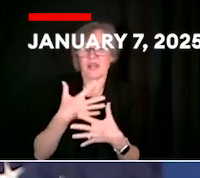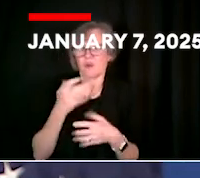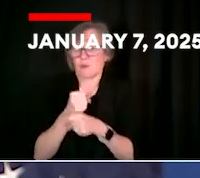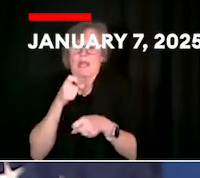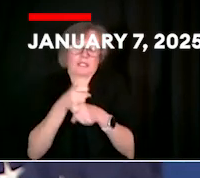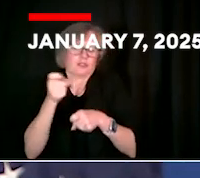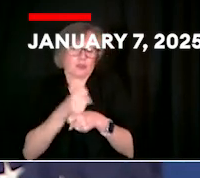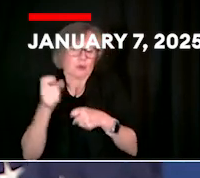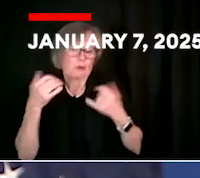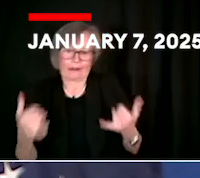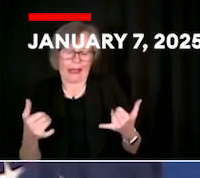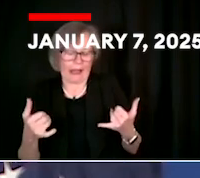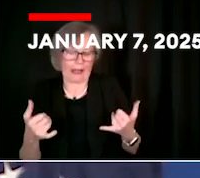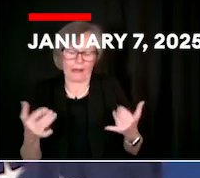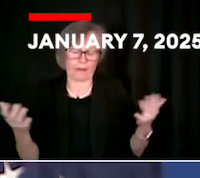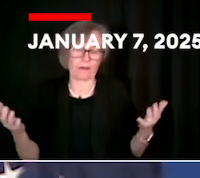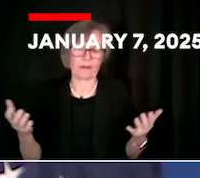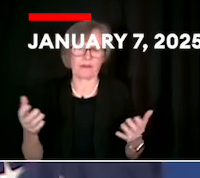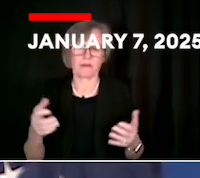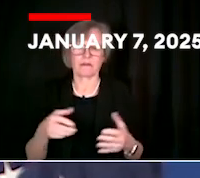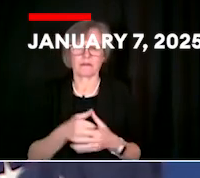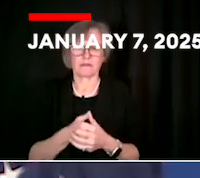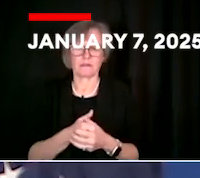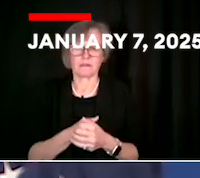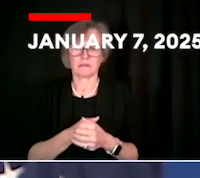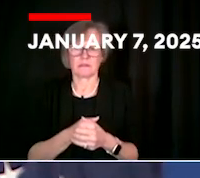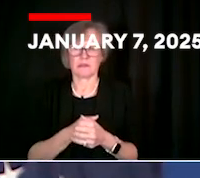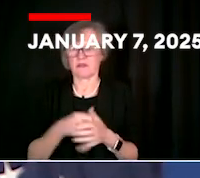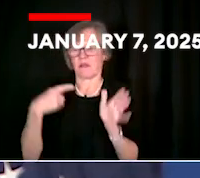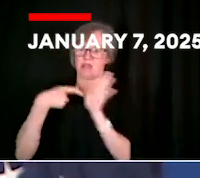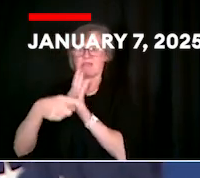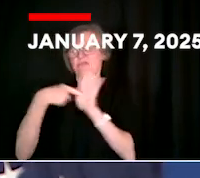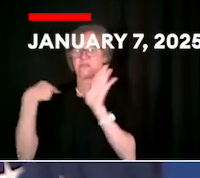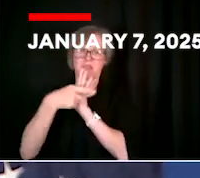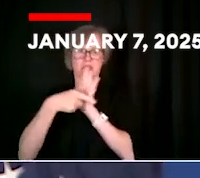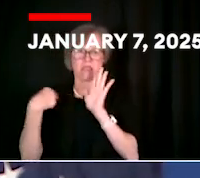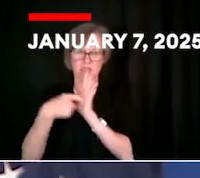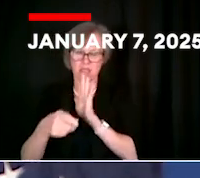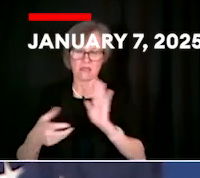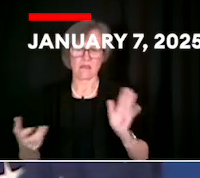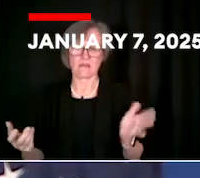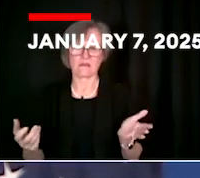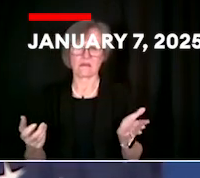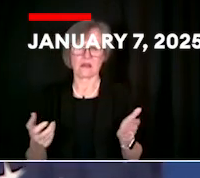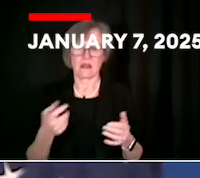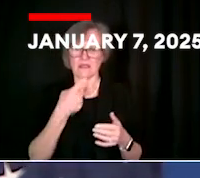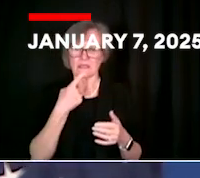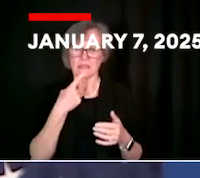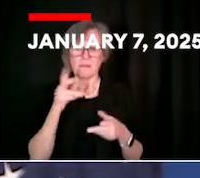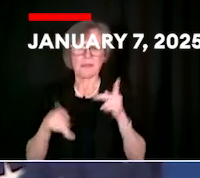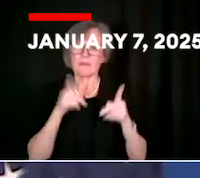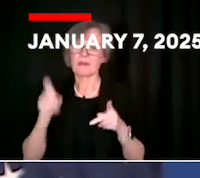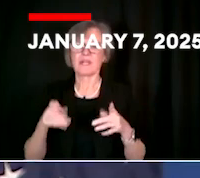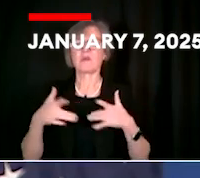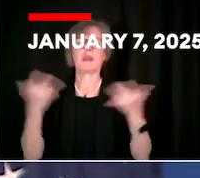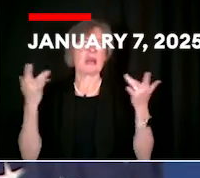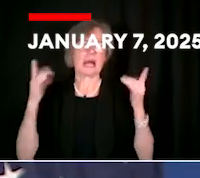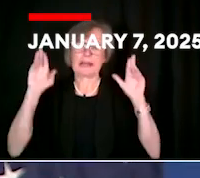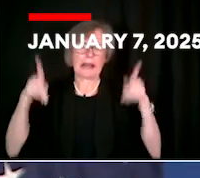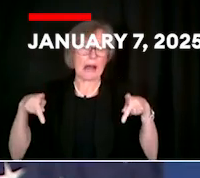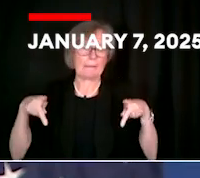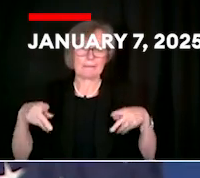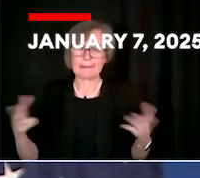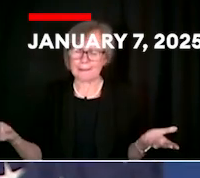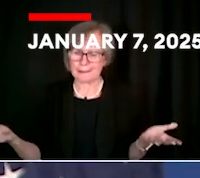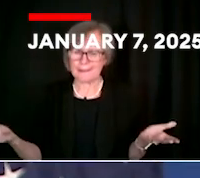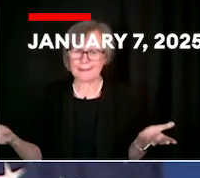nowadays. All of a sudden you are demonized. I say folks need to just lighten up.